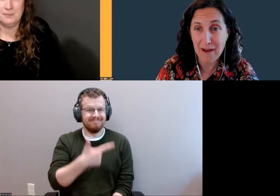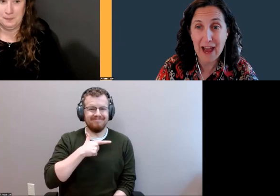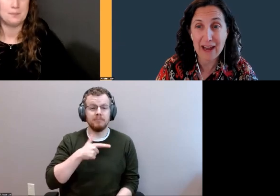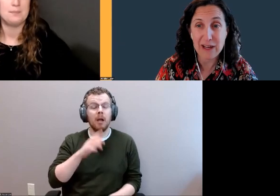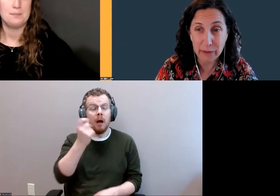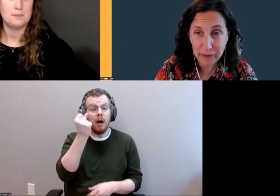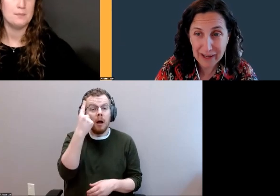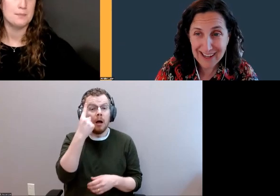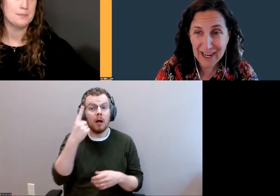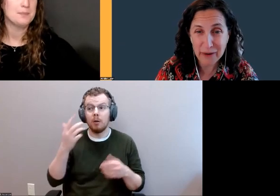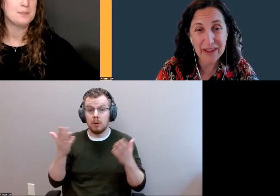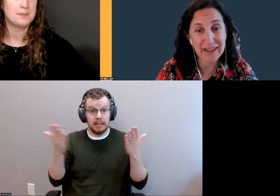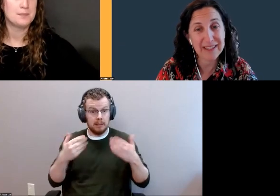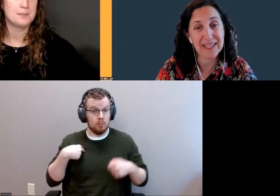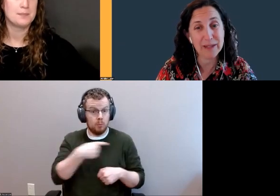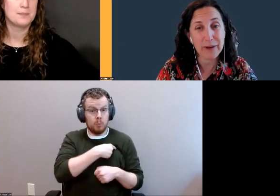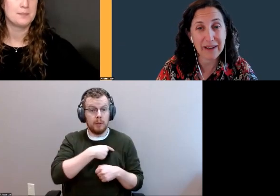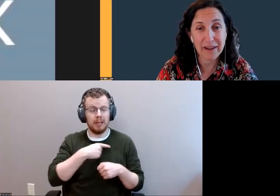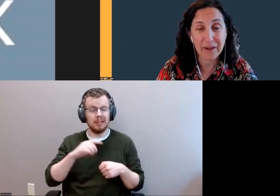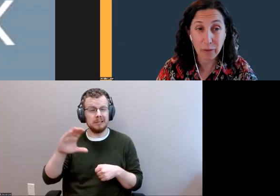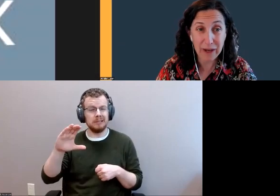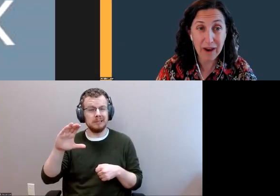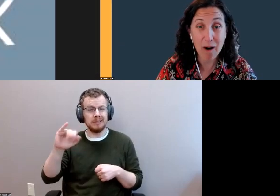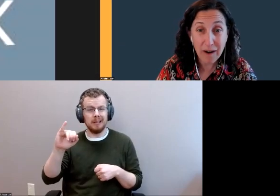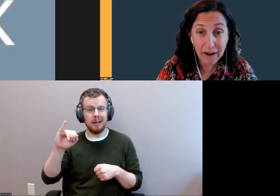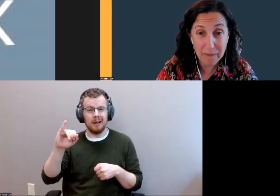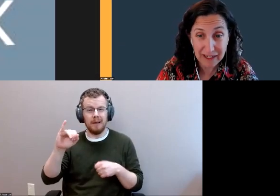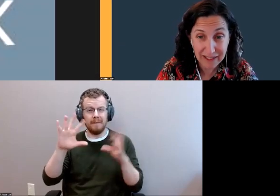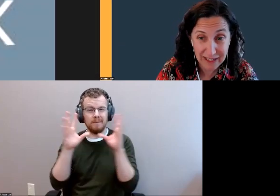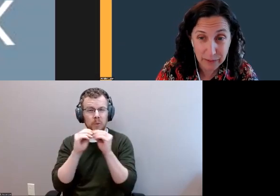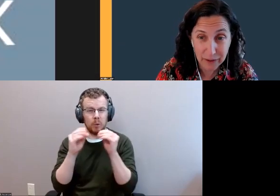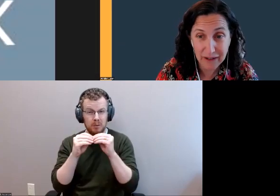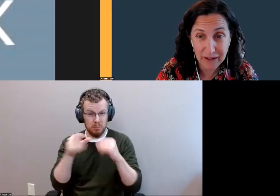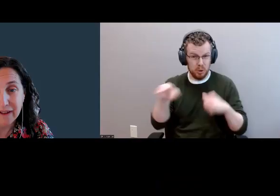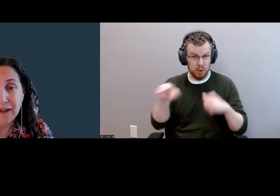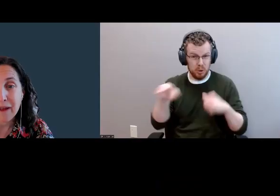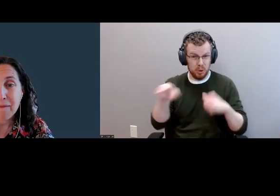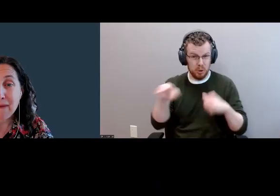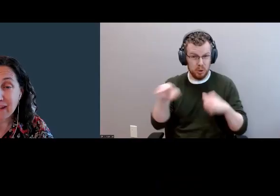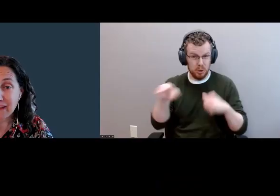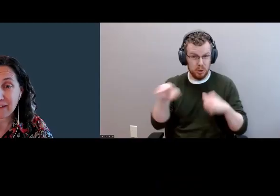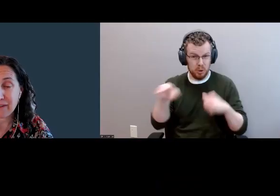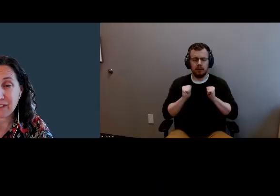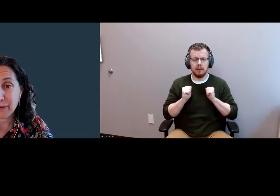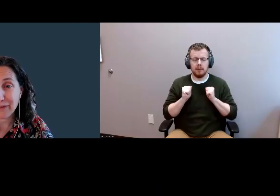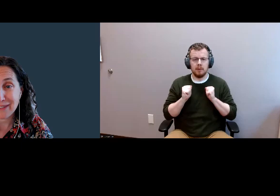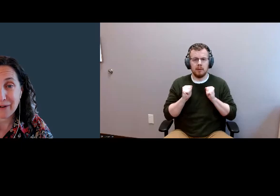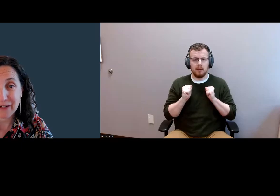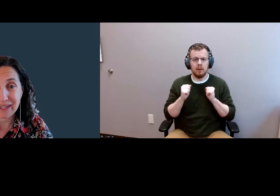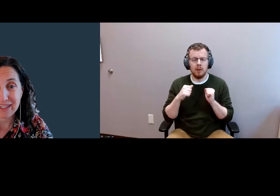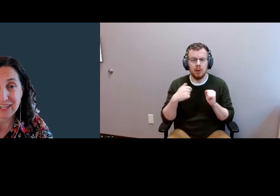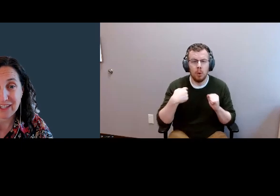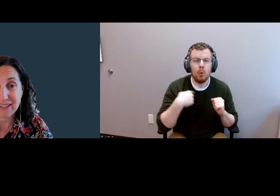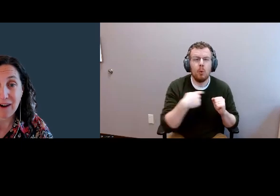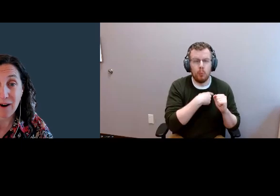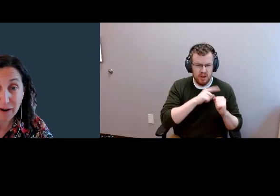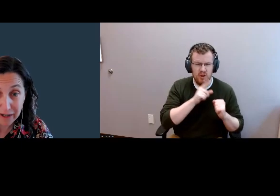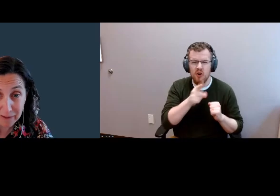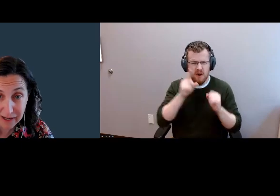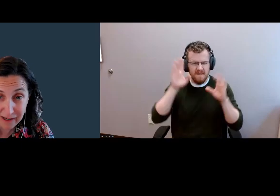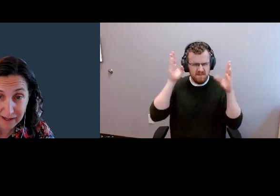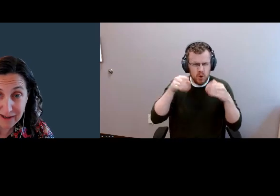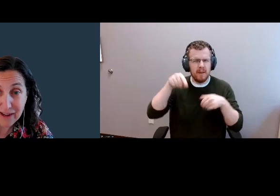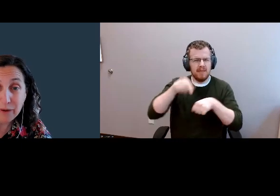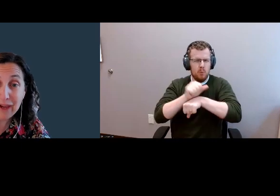Forum and you here with us this week, we are committed to this work. many individuals and organizations